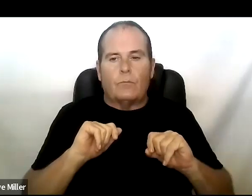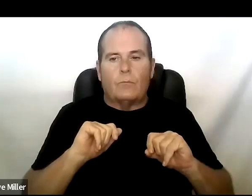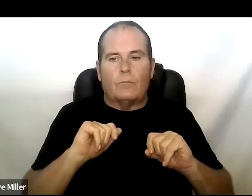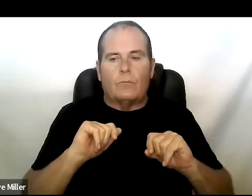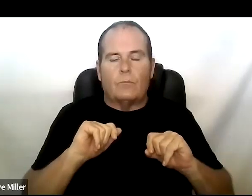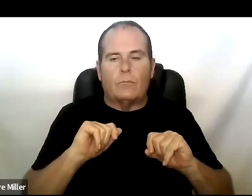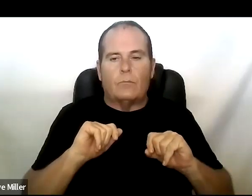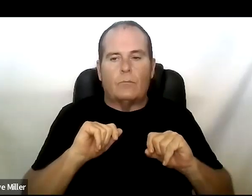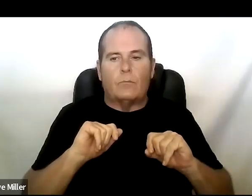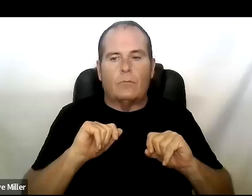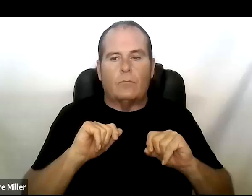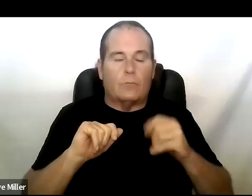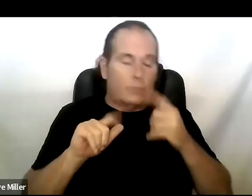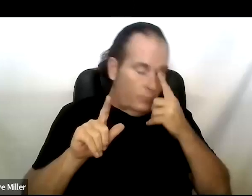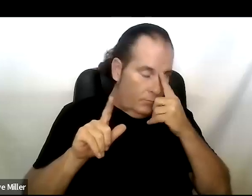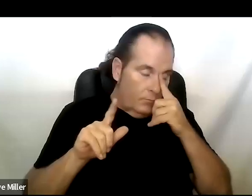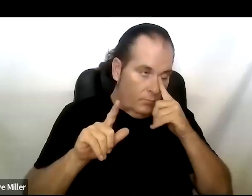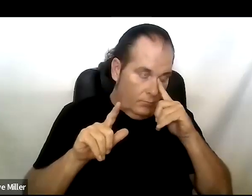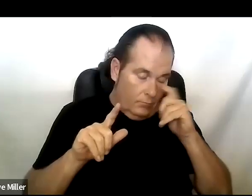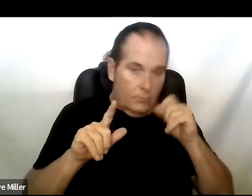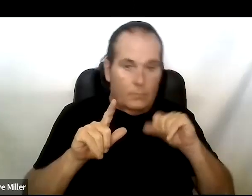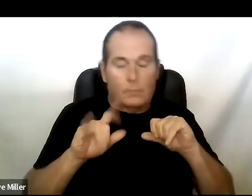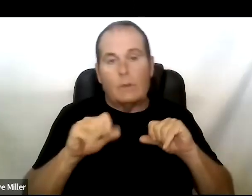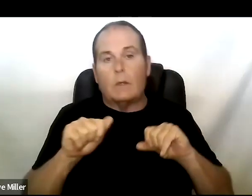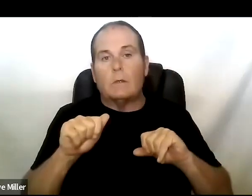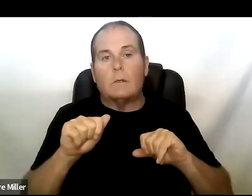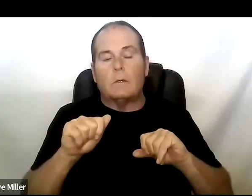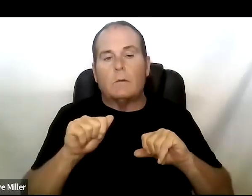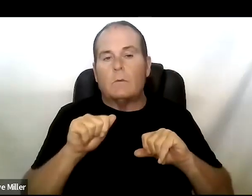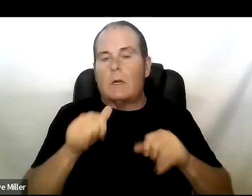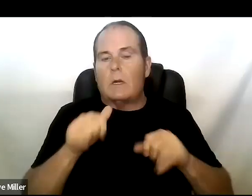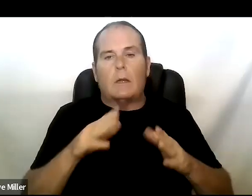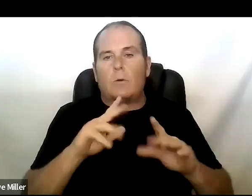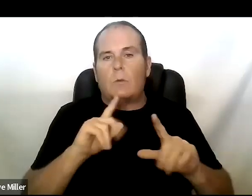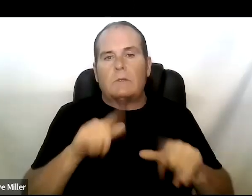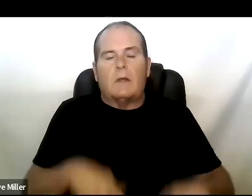Lisa, do we have someone that would respond, or we're not allowed to respond?